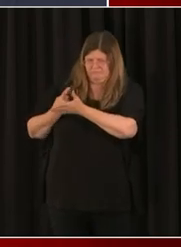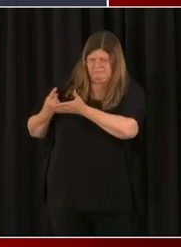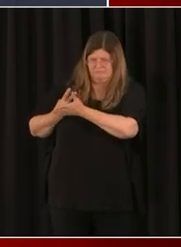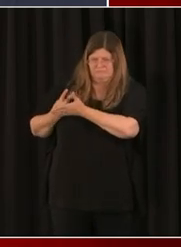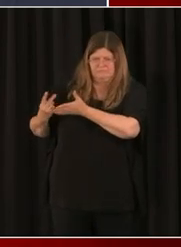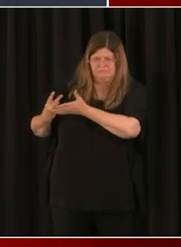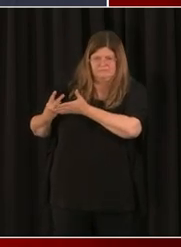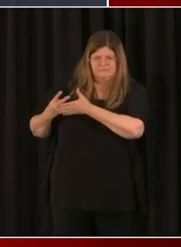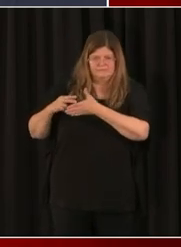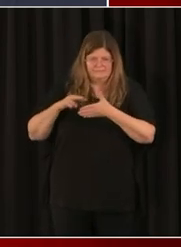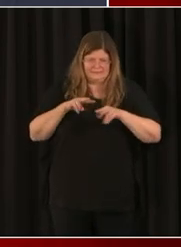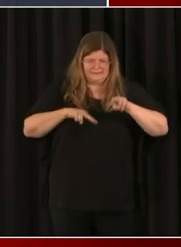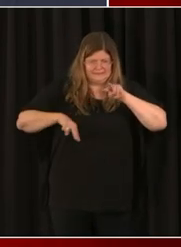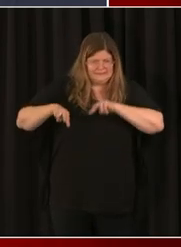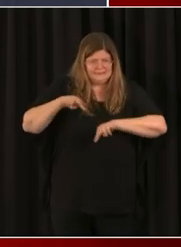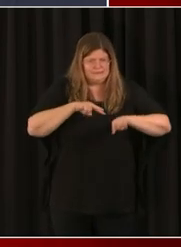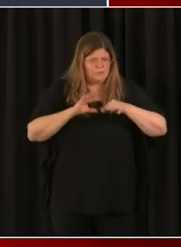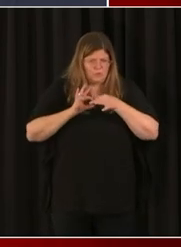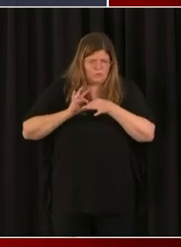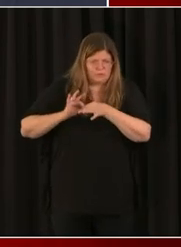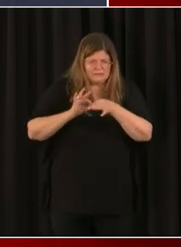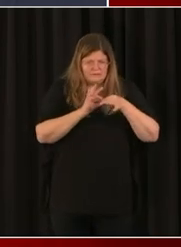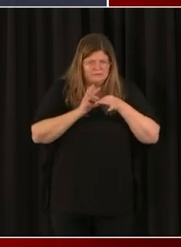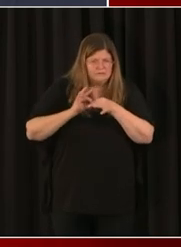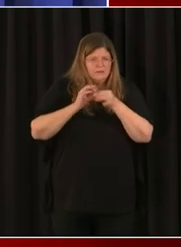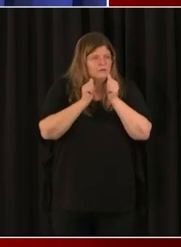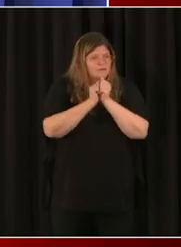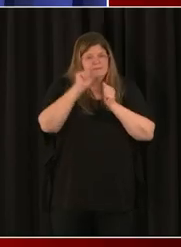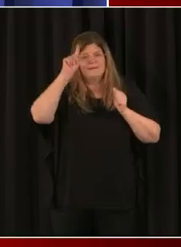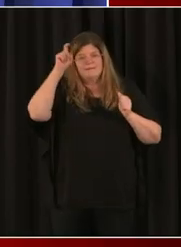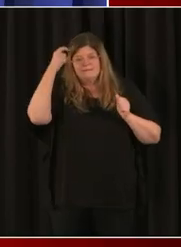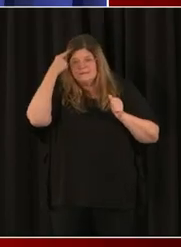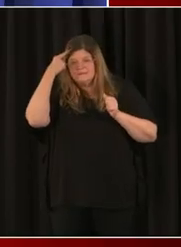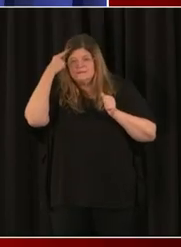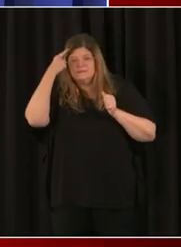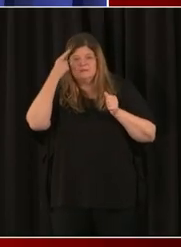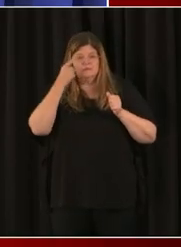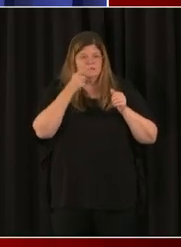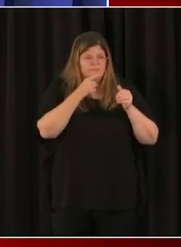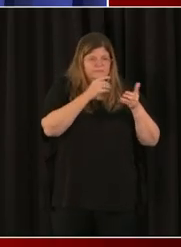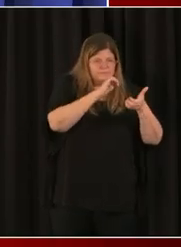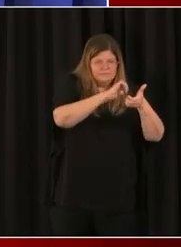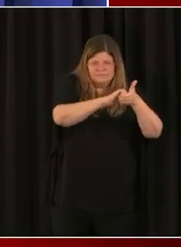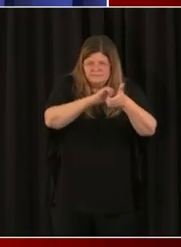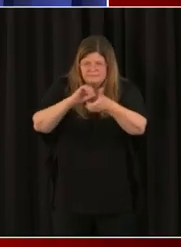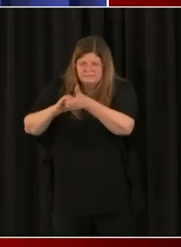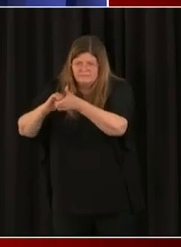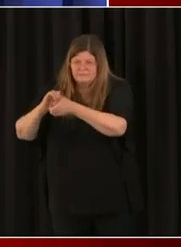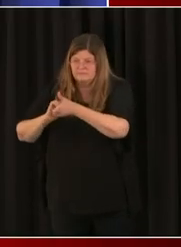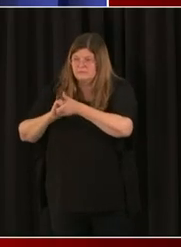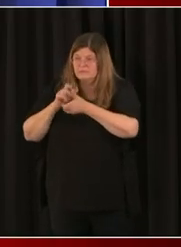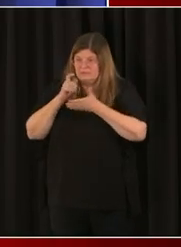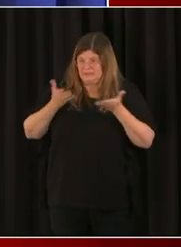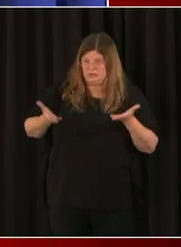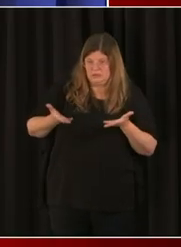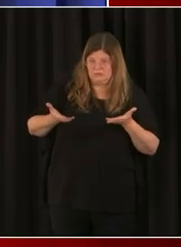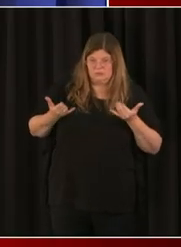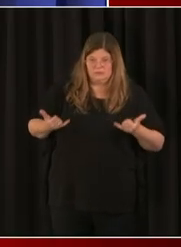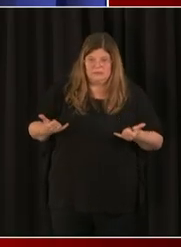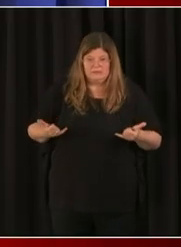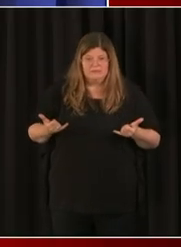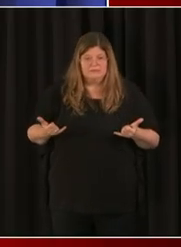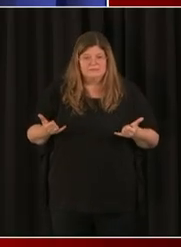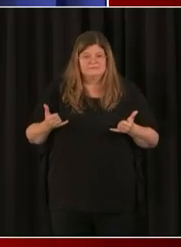mayor's direction, been coordinating with the federal government, with our federal partners who are here today, particularly the